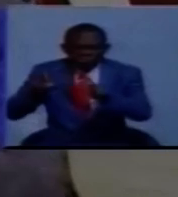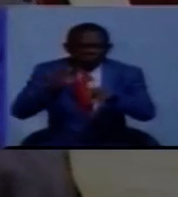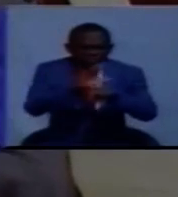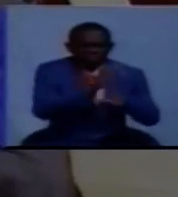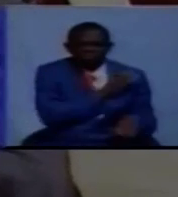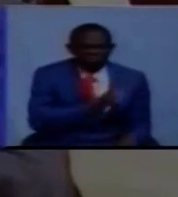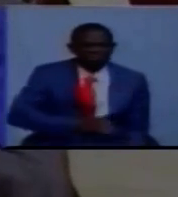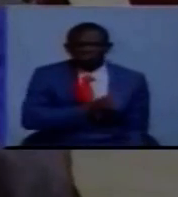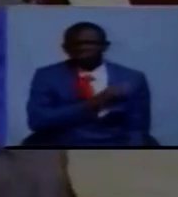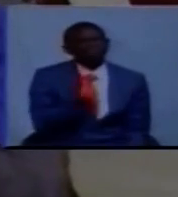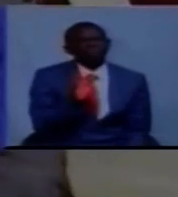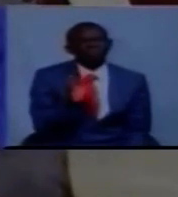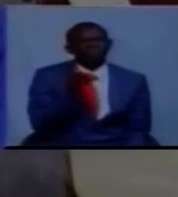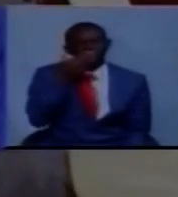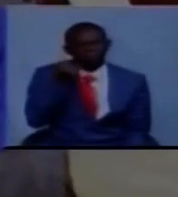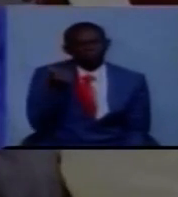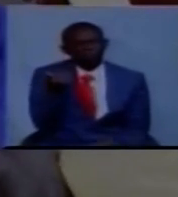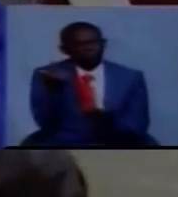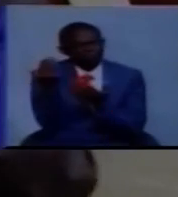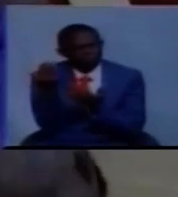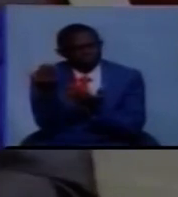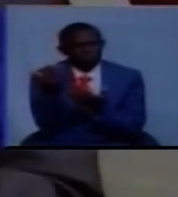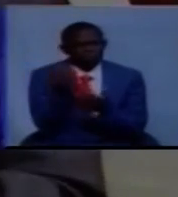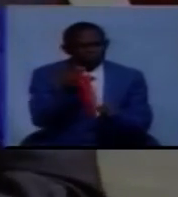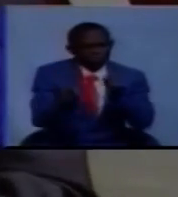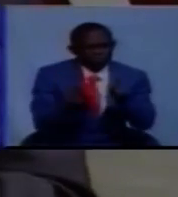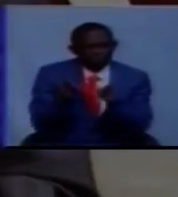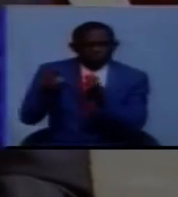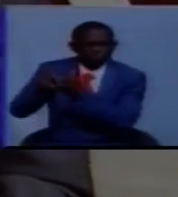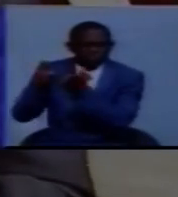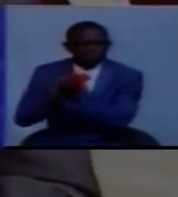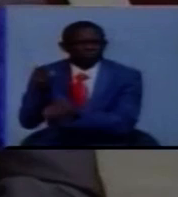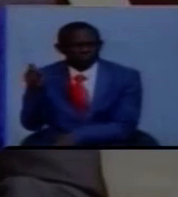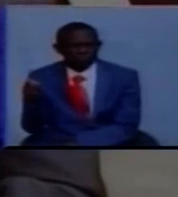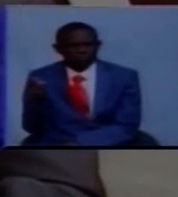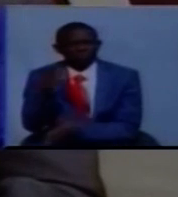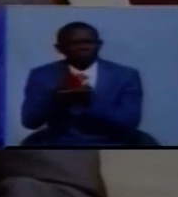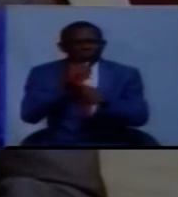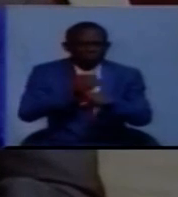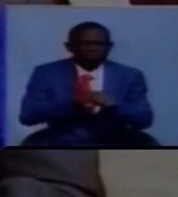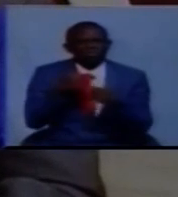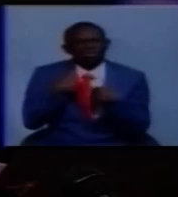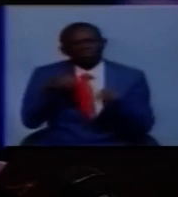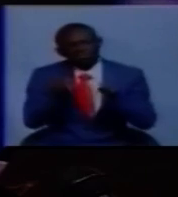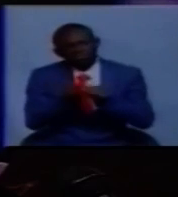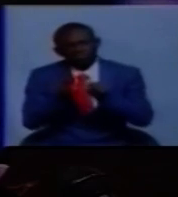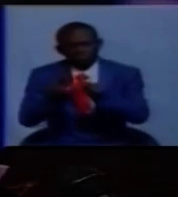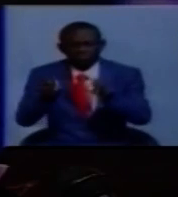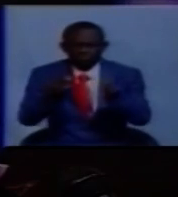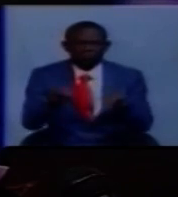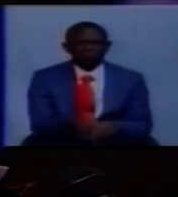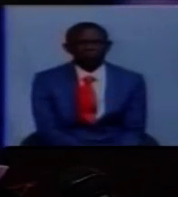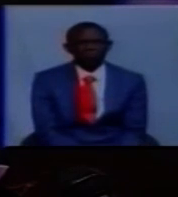they act on a tip. Sometimes they make normal inspections like any other inspector. The fact that these people have done